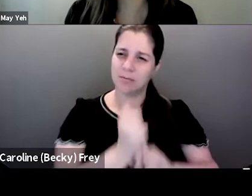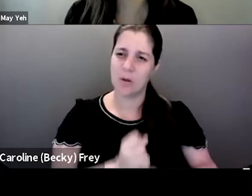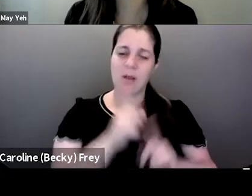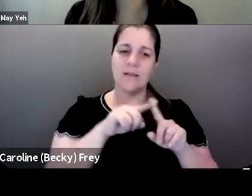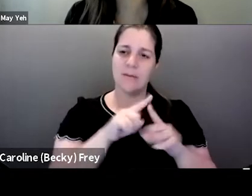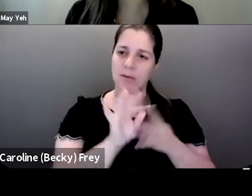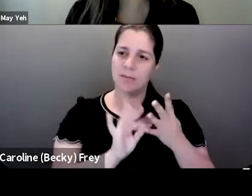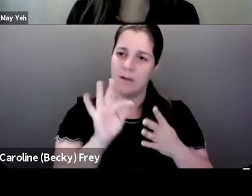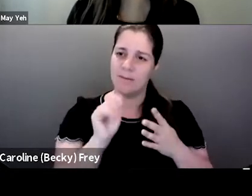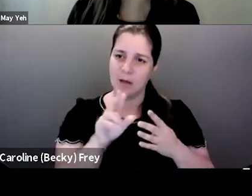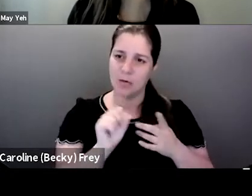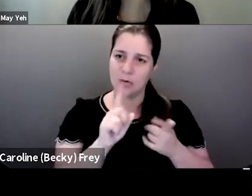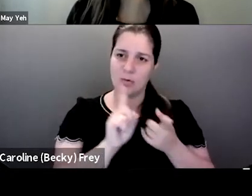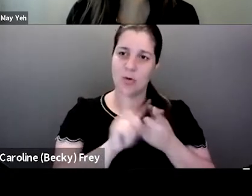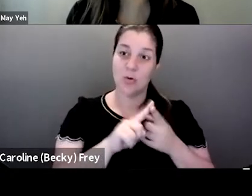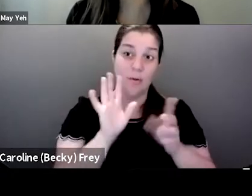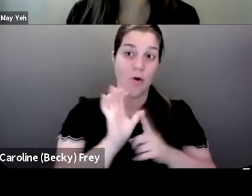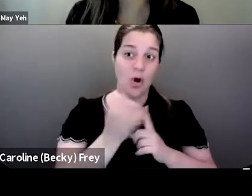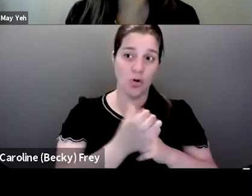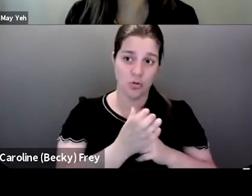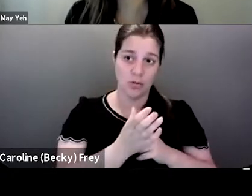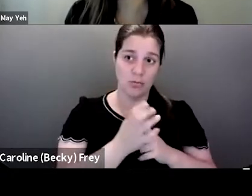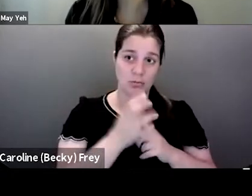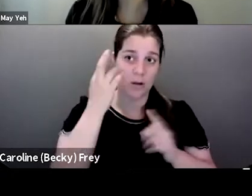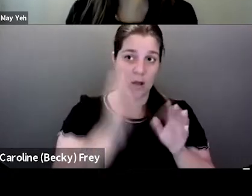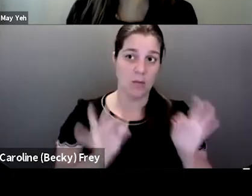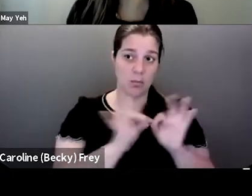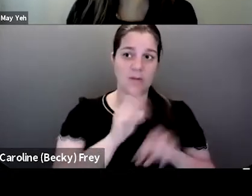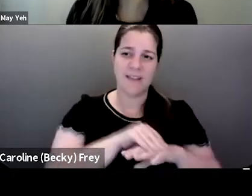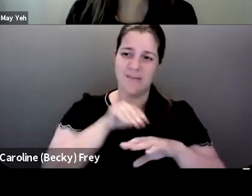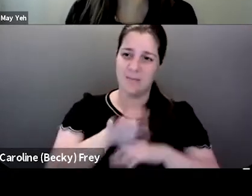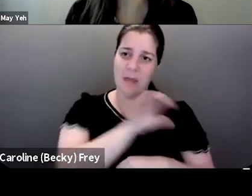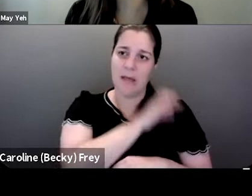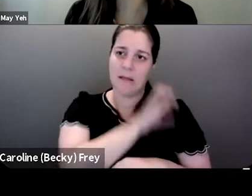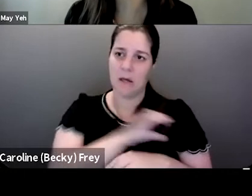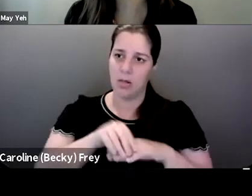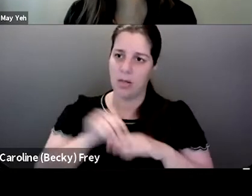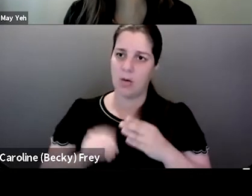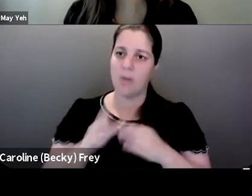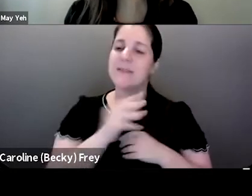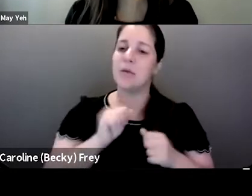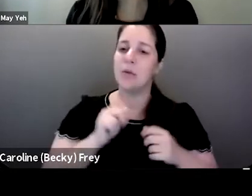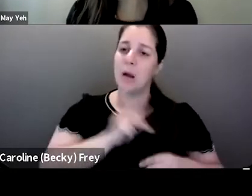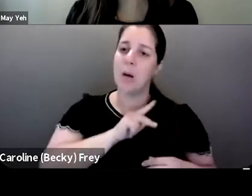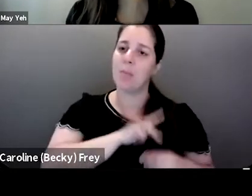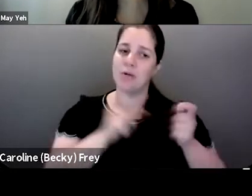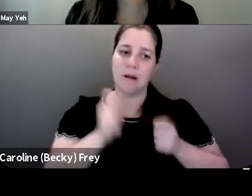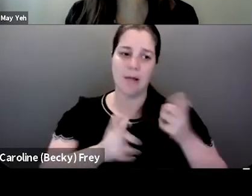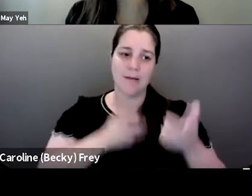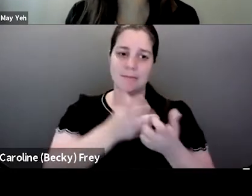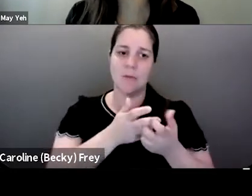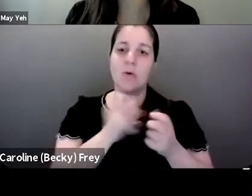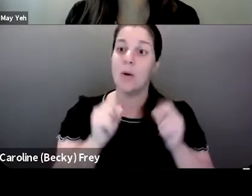clinically meaningful outcomes, 2, have variability across cultural groups, and 3, can be addressed through personalization. In our case, the clinically